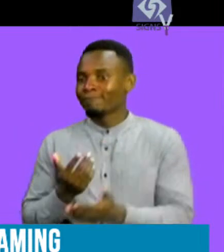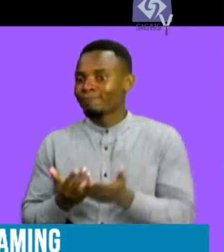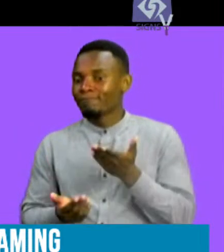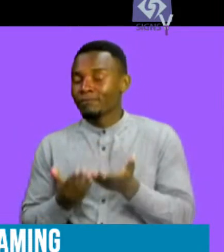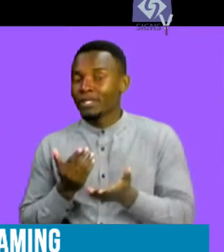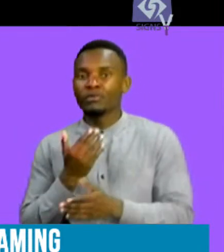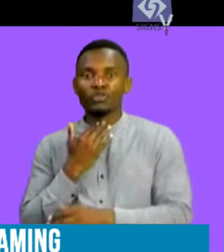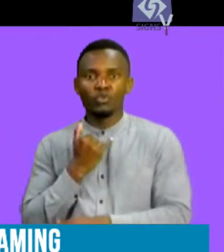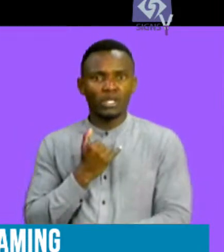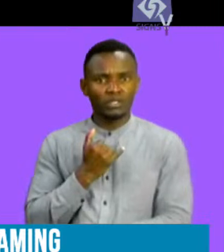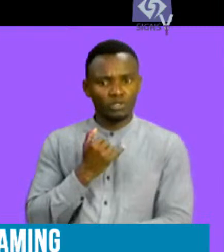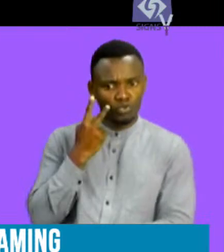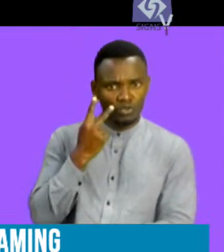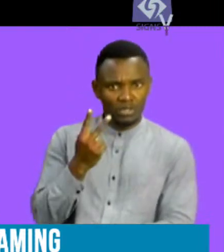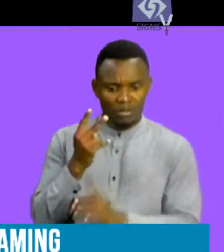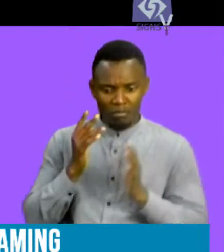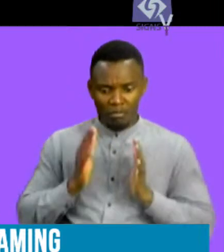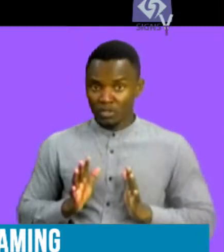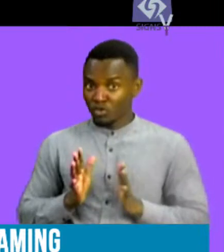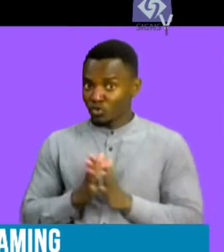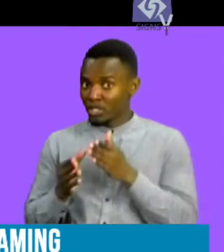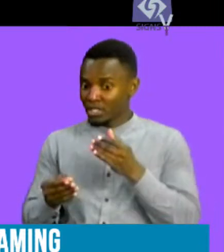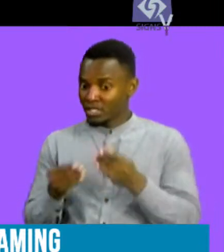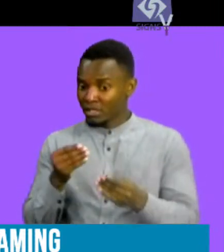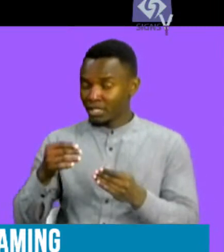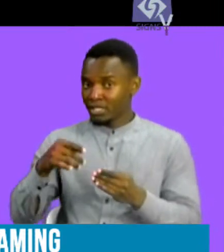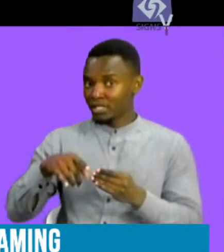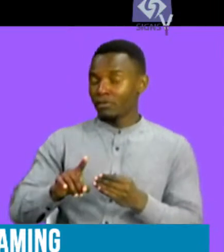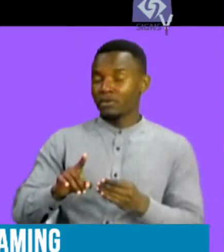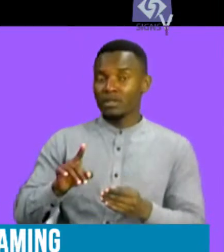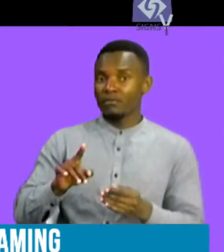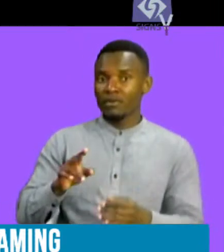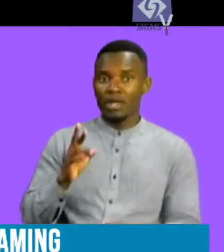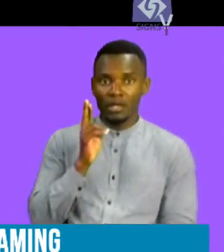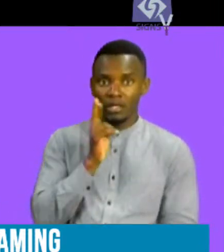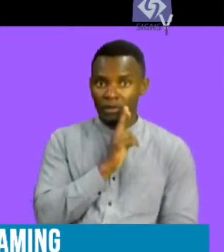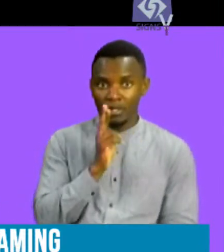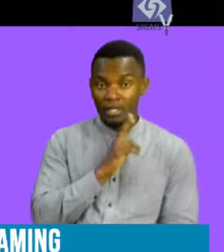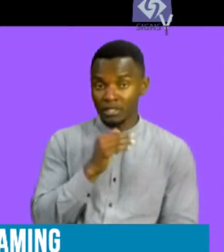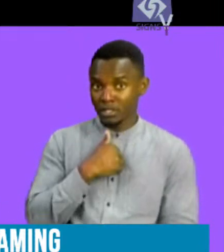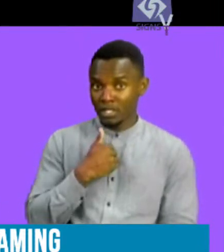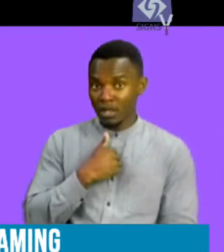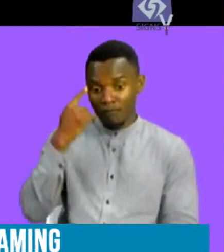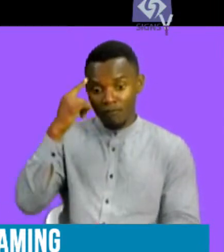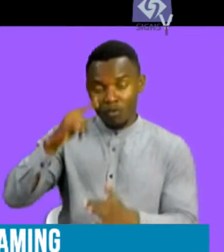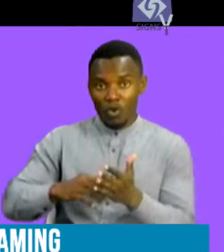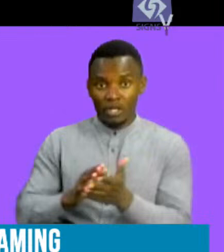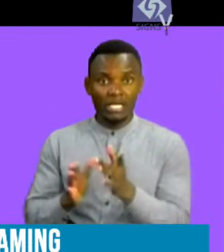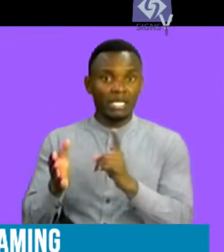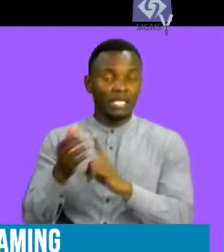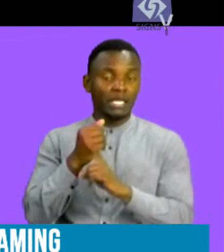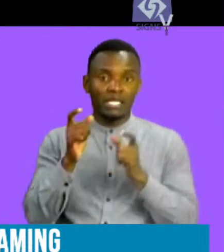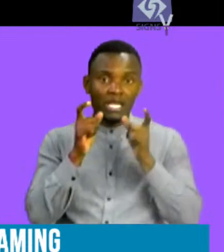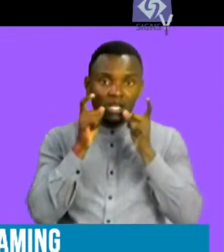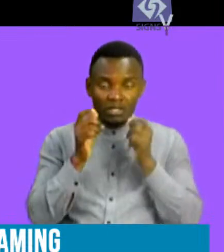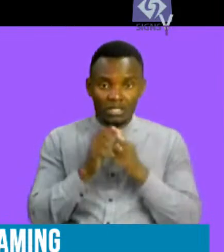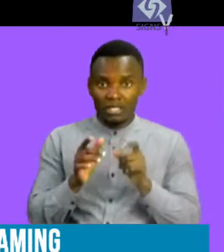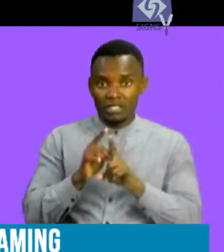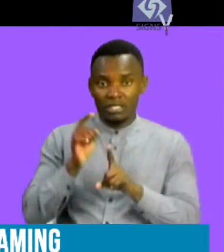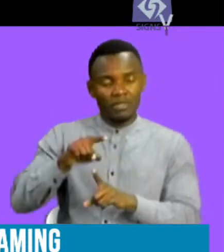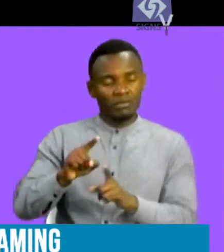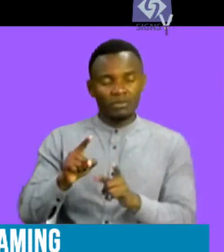as also a population at risk of getting HIV, and that require much